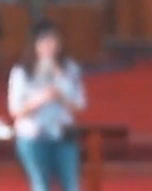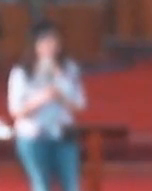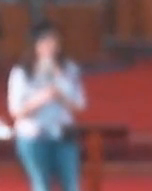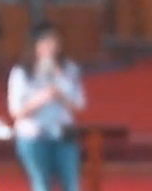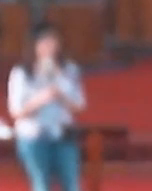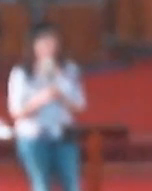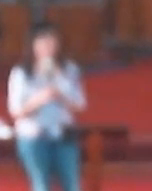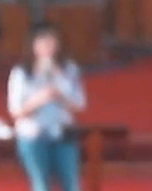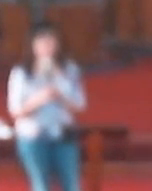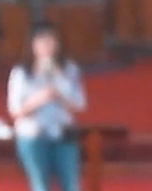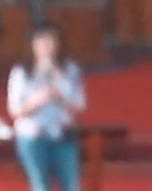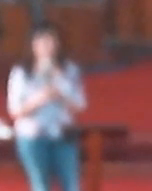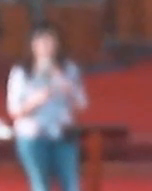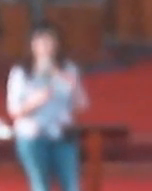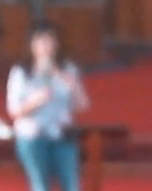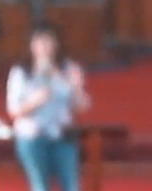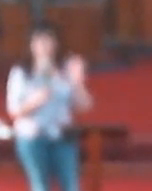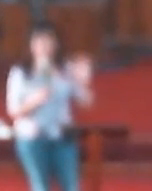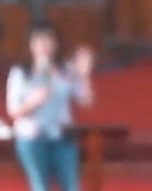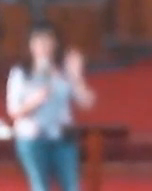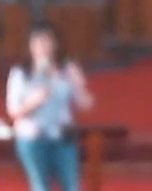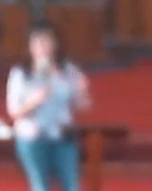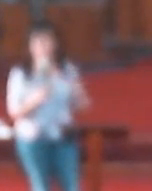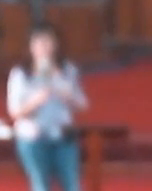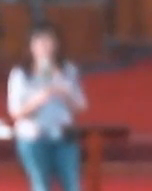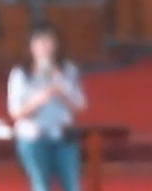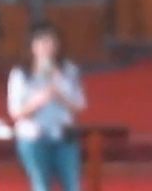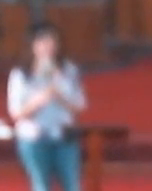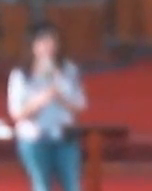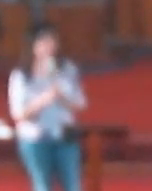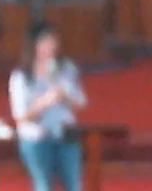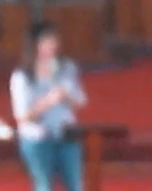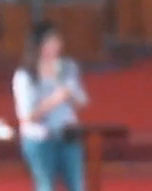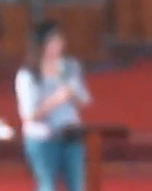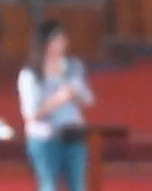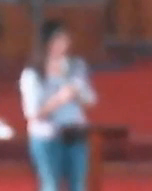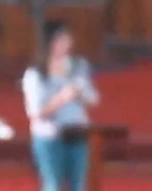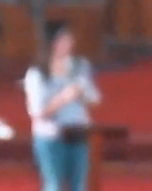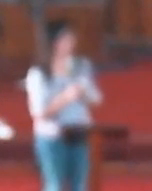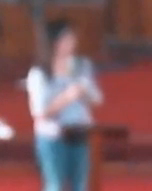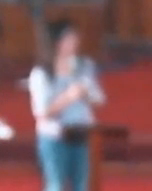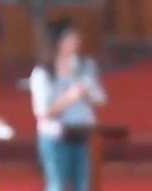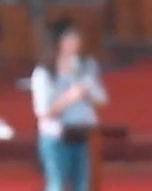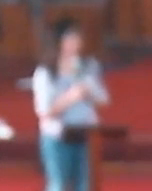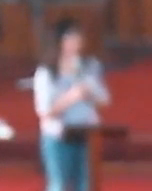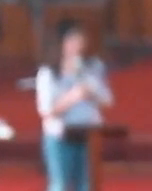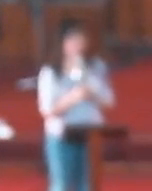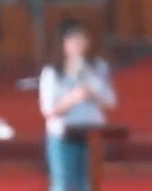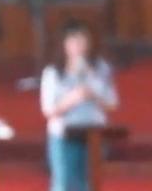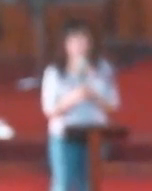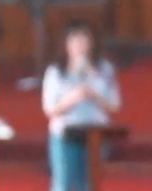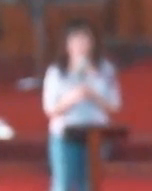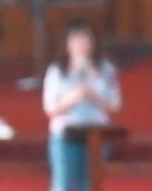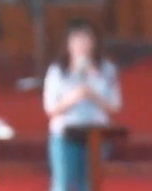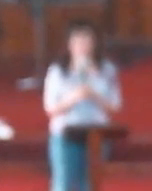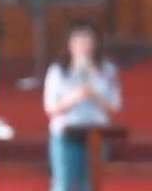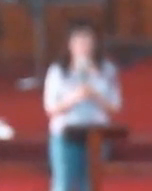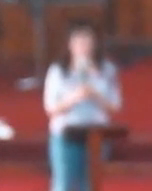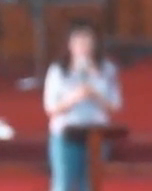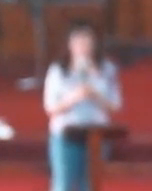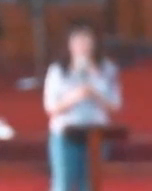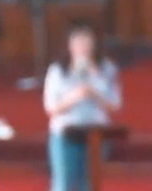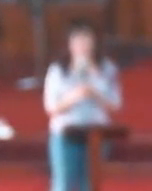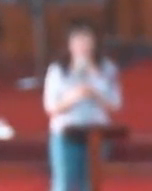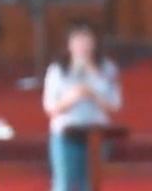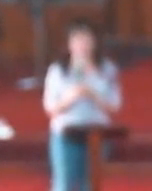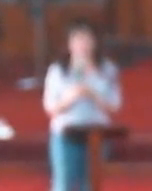struggled with depression and I would just love that to be gone and with just one word. Y profetizar ese futuro sobre alguien y que se vaya